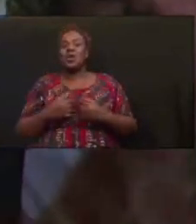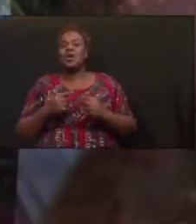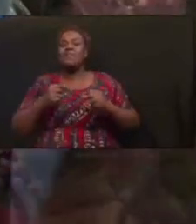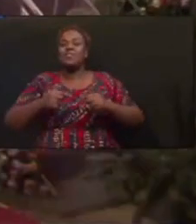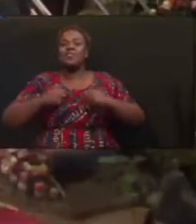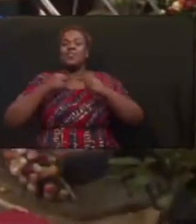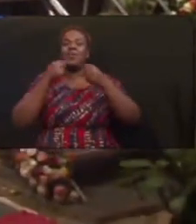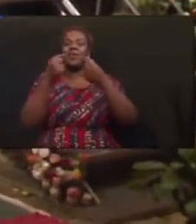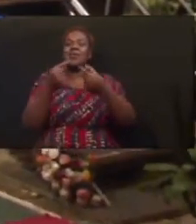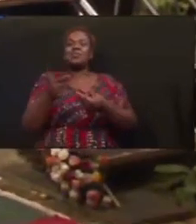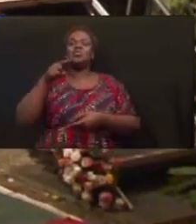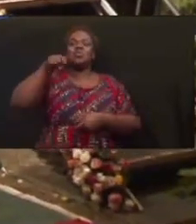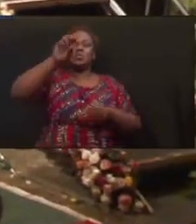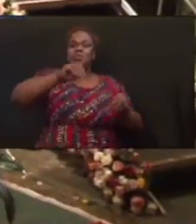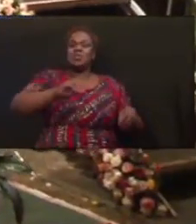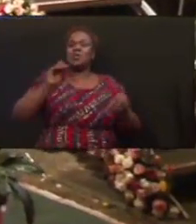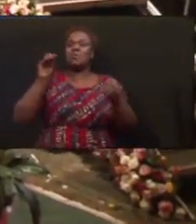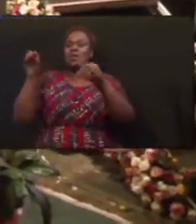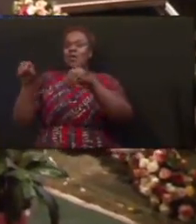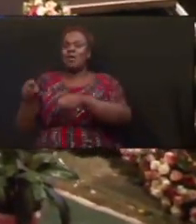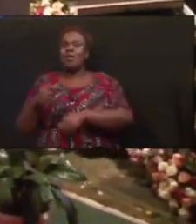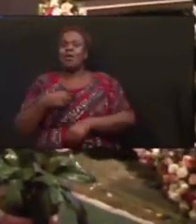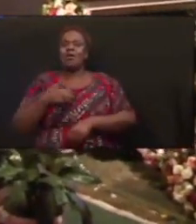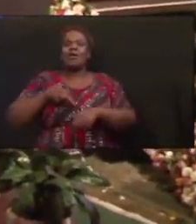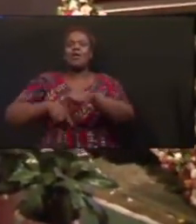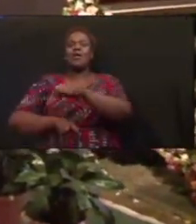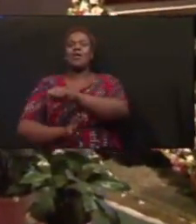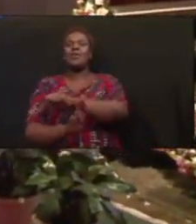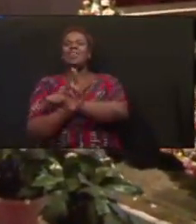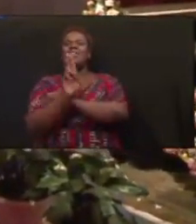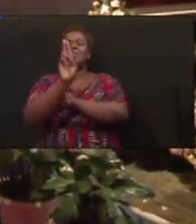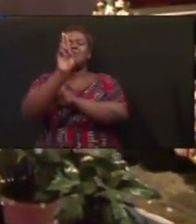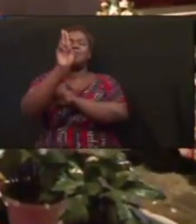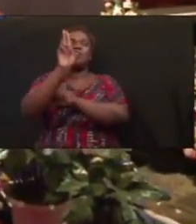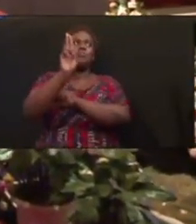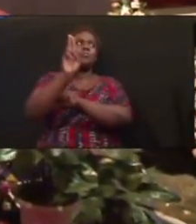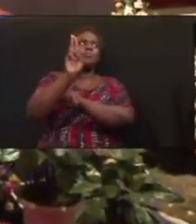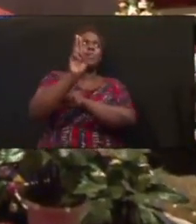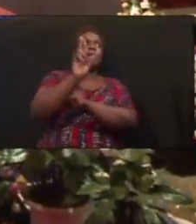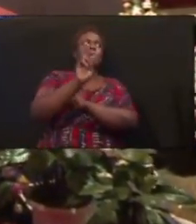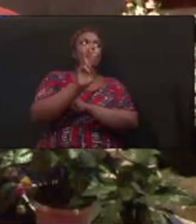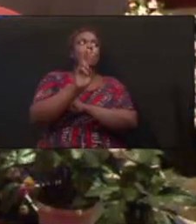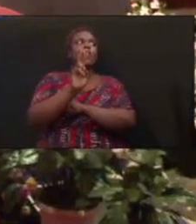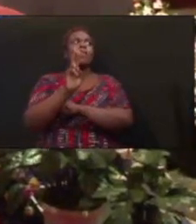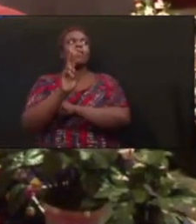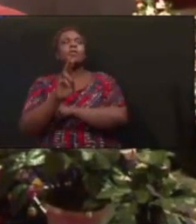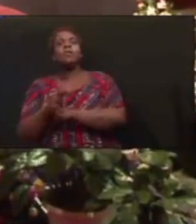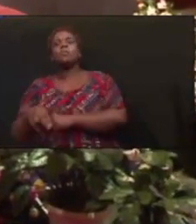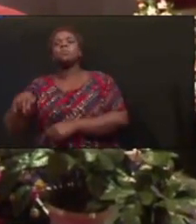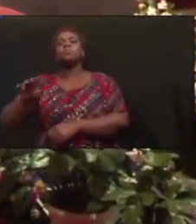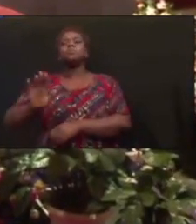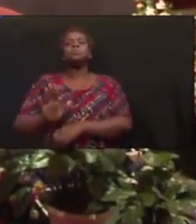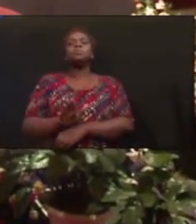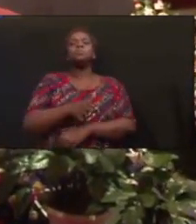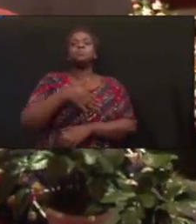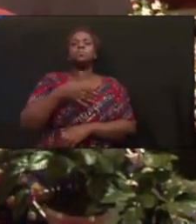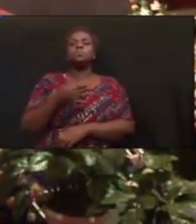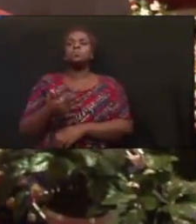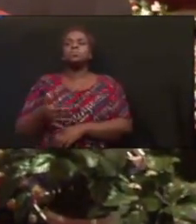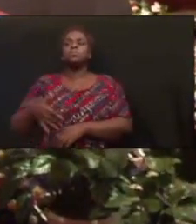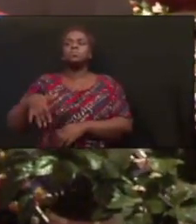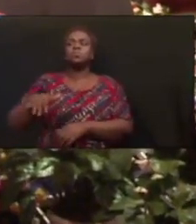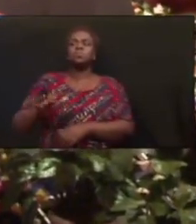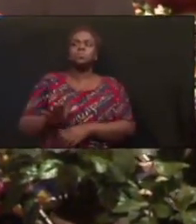you get the praise, you take the honor. I just want to say thank you.